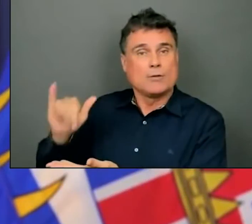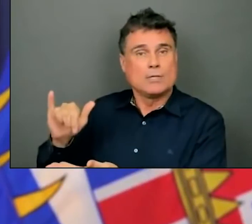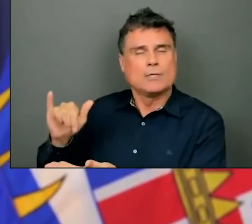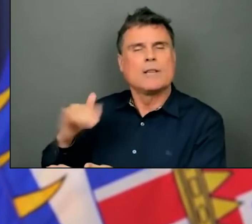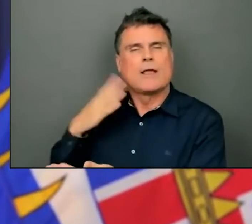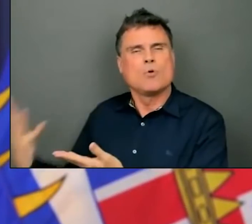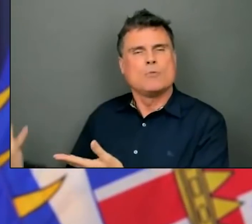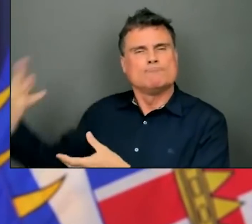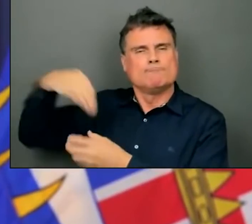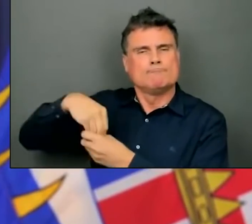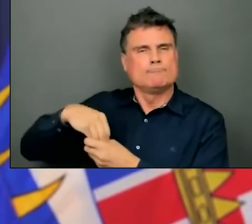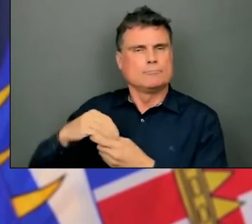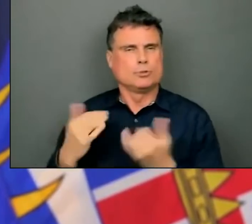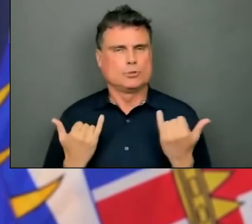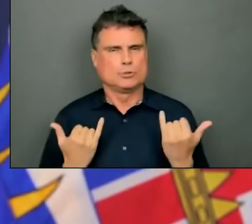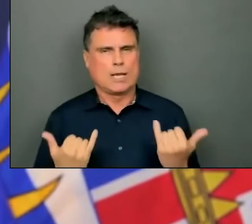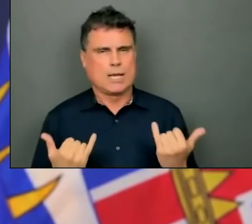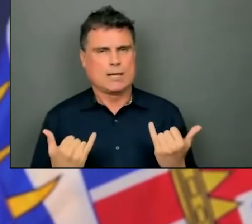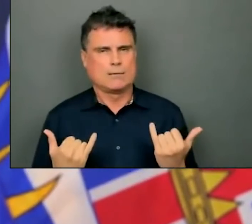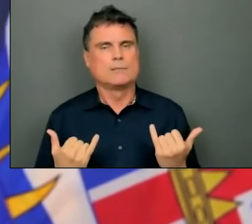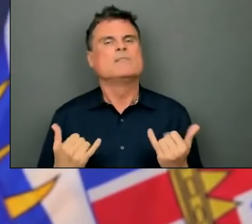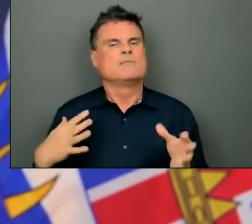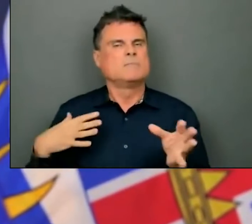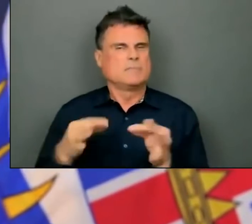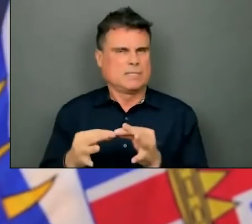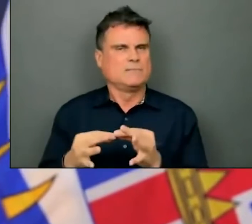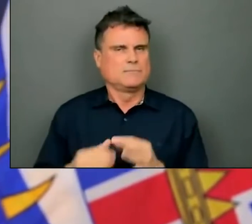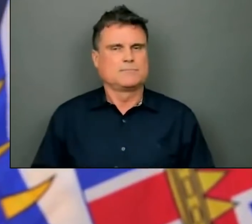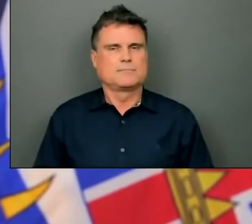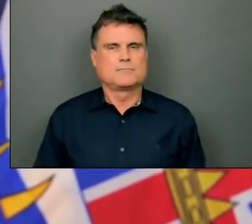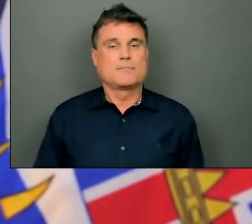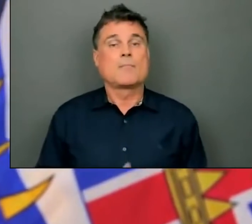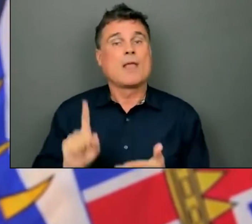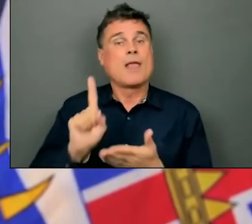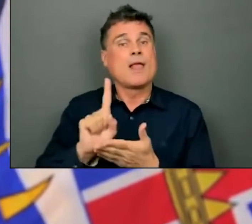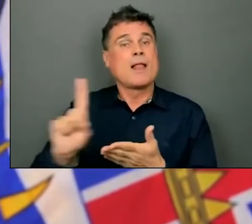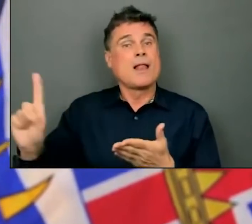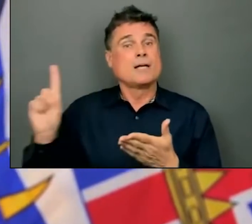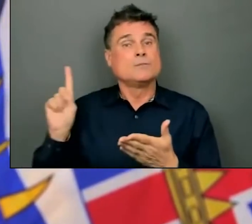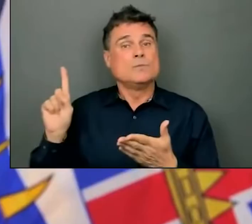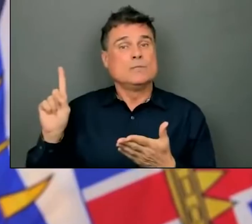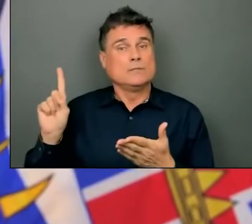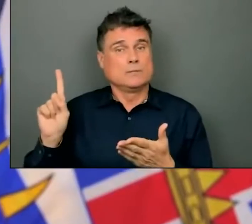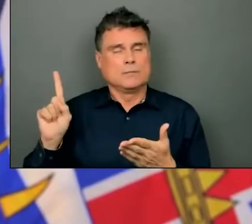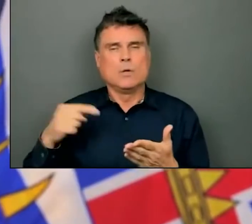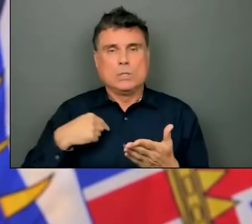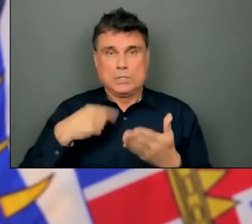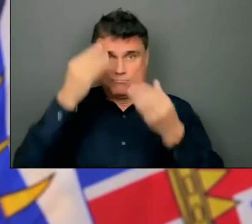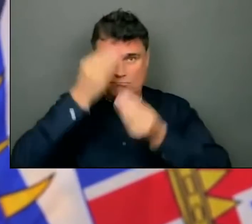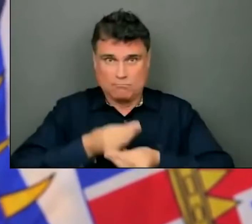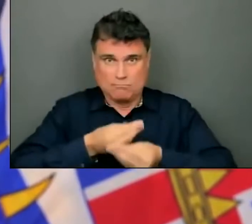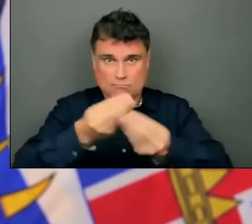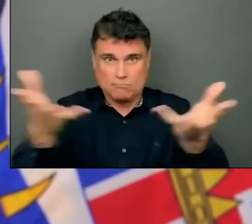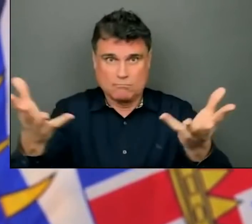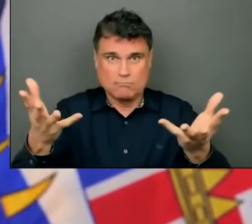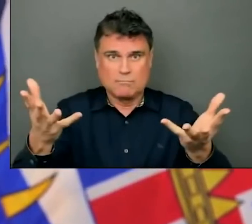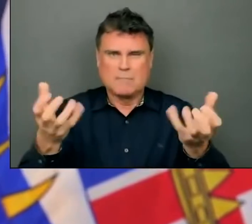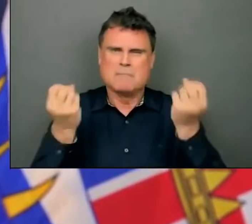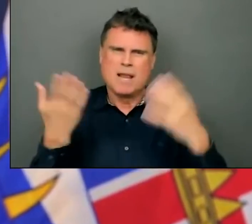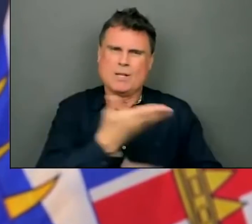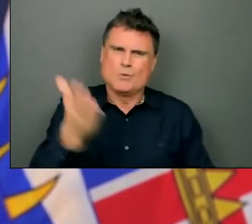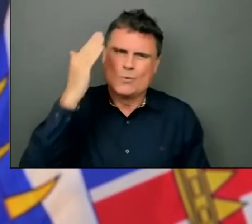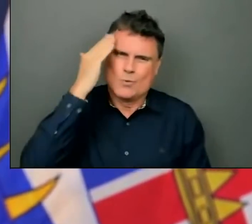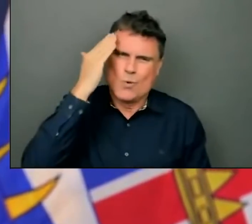COVID-19 pandemic update. Last week, we announced, as I'm sure many people know, the easing of some